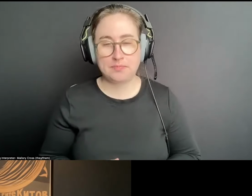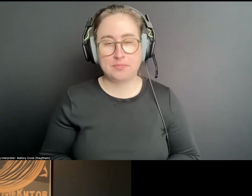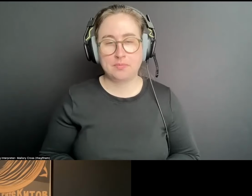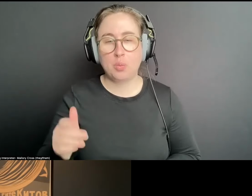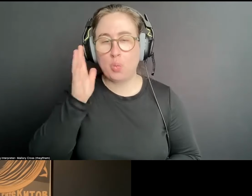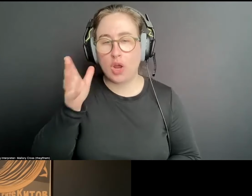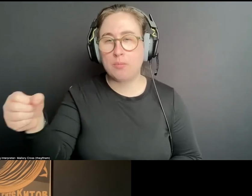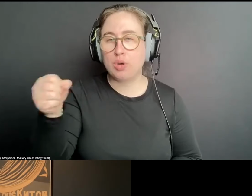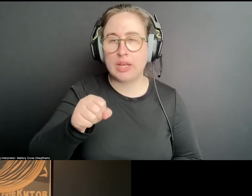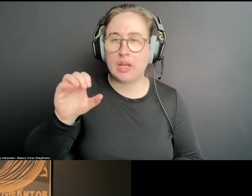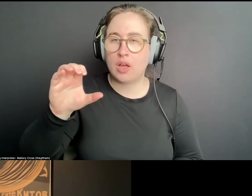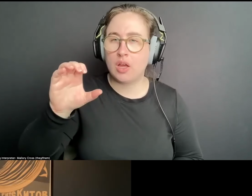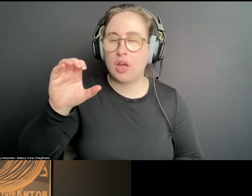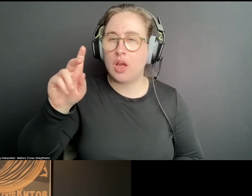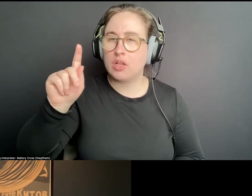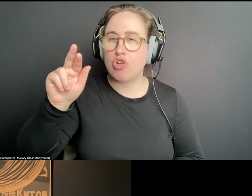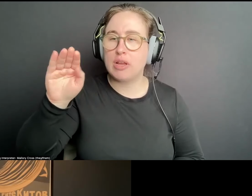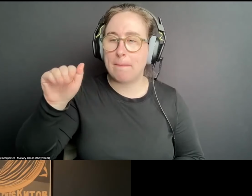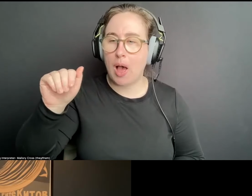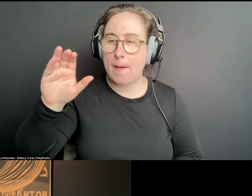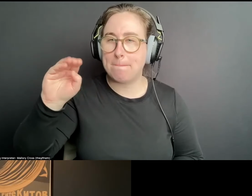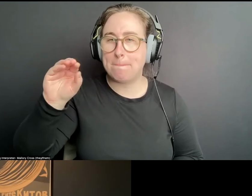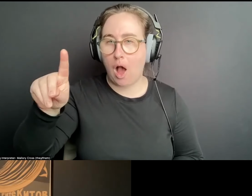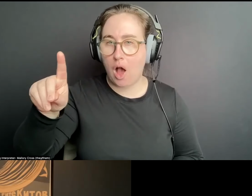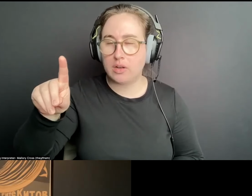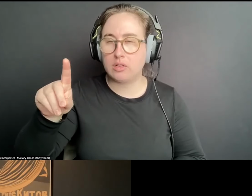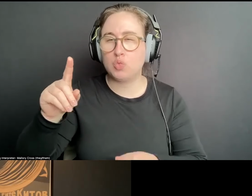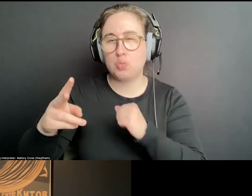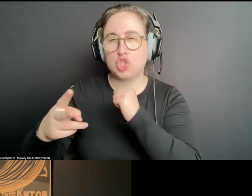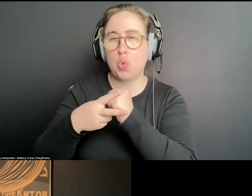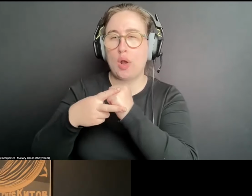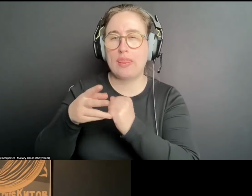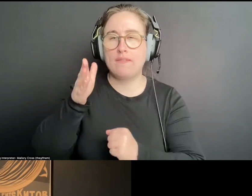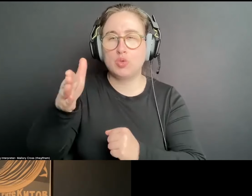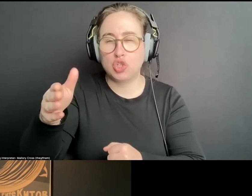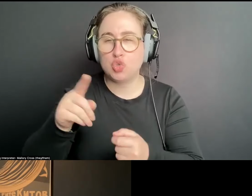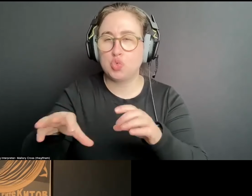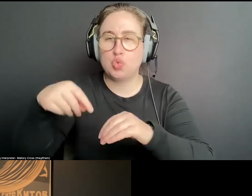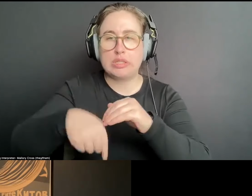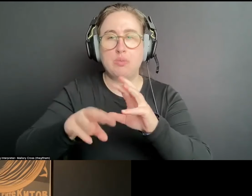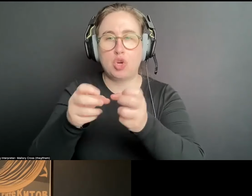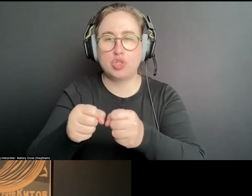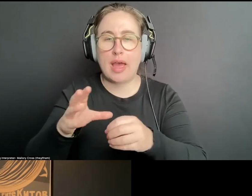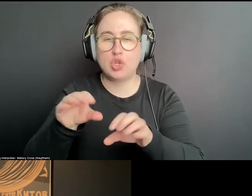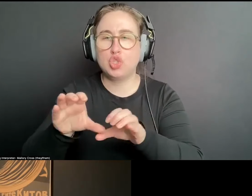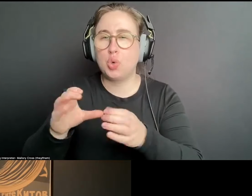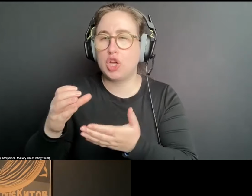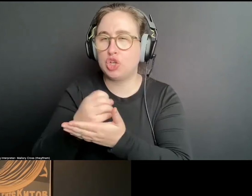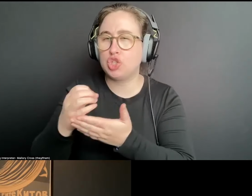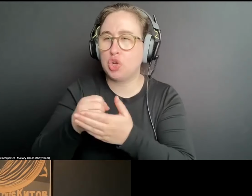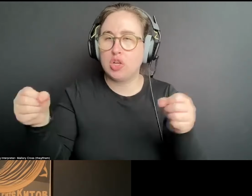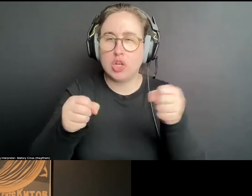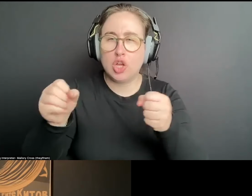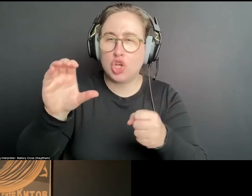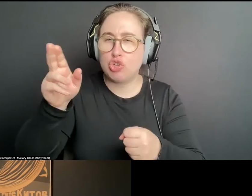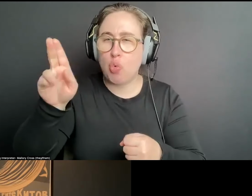in Kareem Ahmad of Restoring the Future to do a deep workshop into curatorial justice and how you practice your